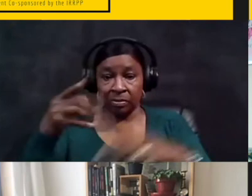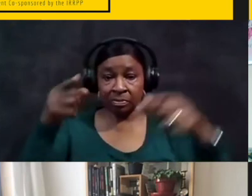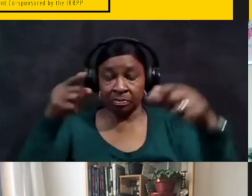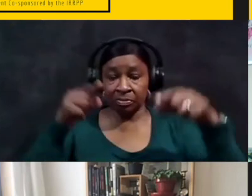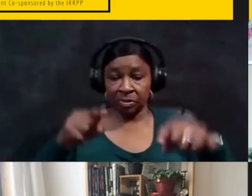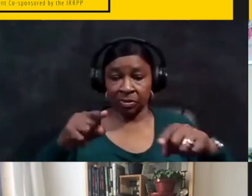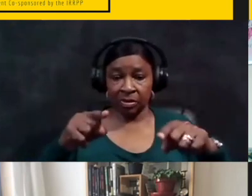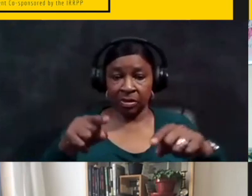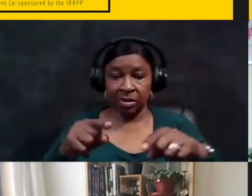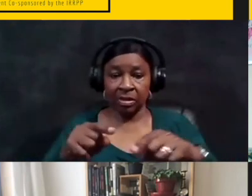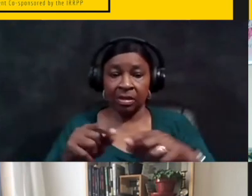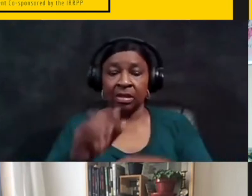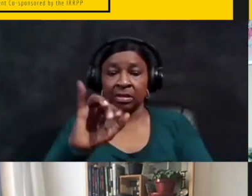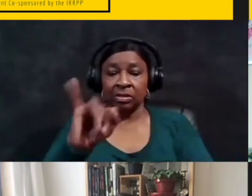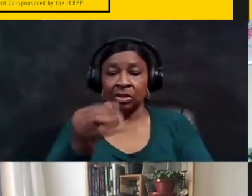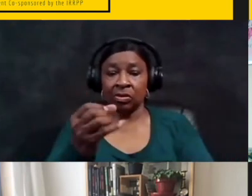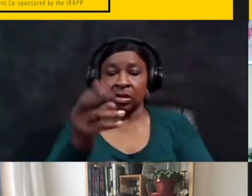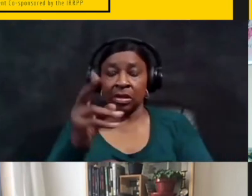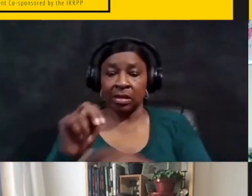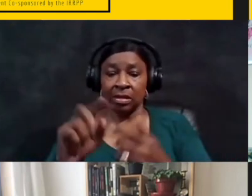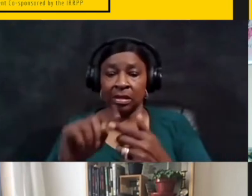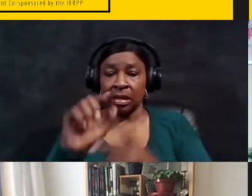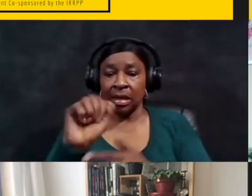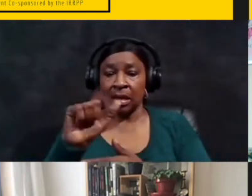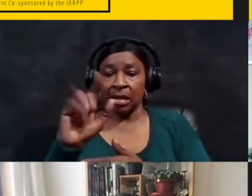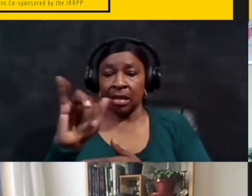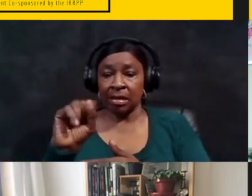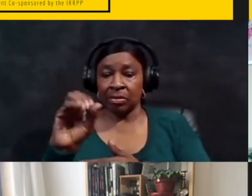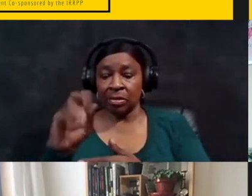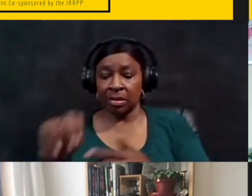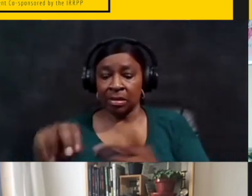Jenna Loyd, Alison Mountz, and Naomi Paik.